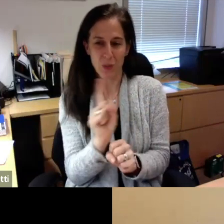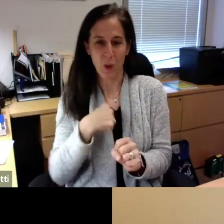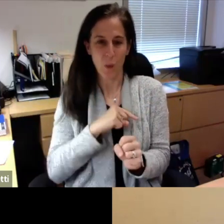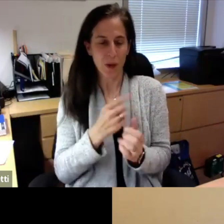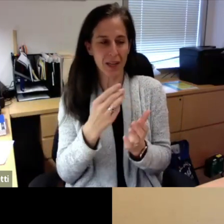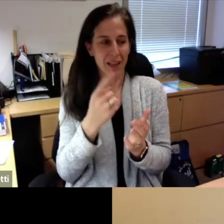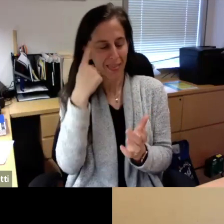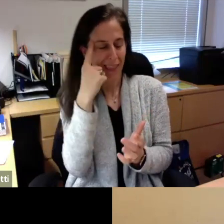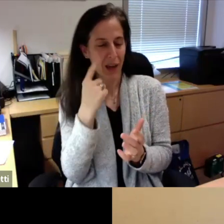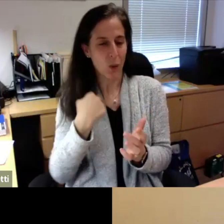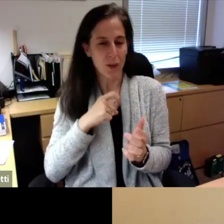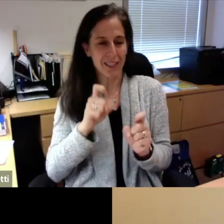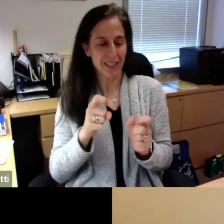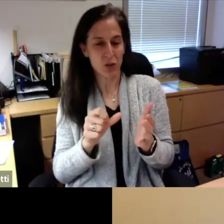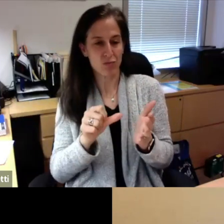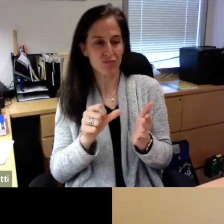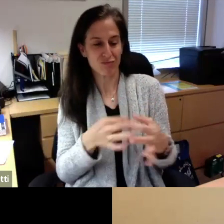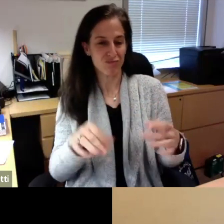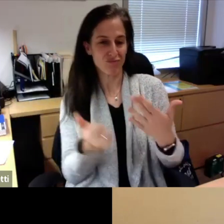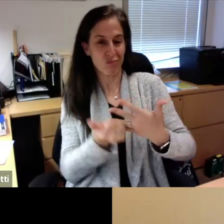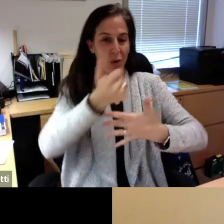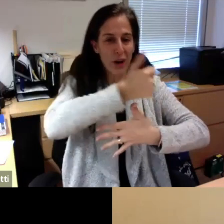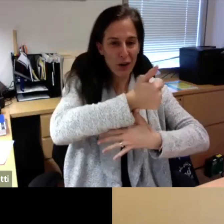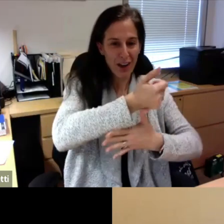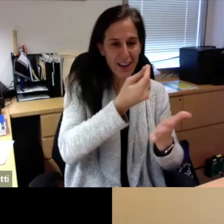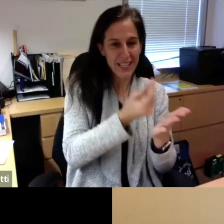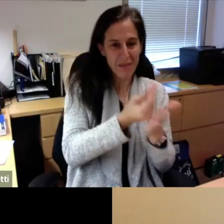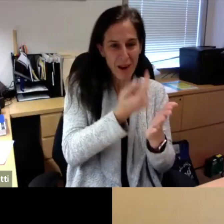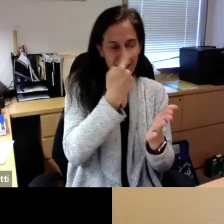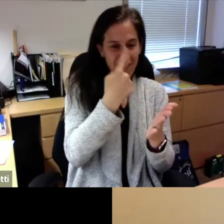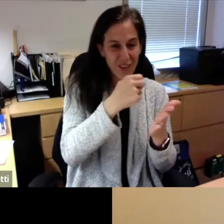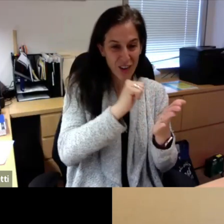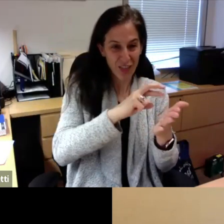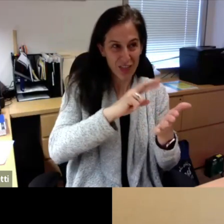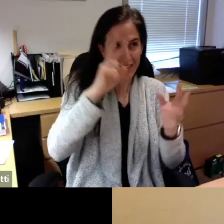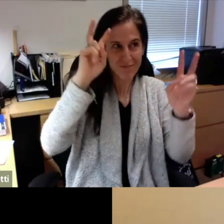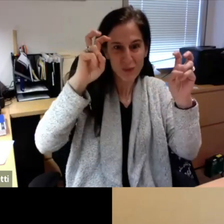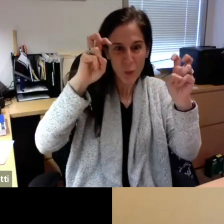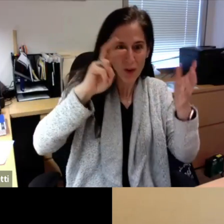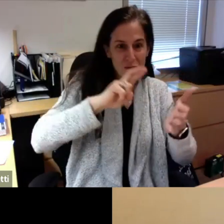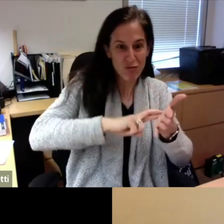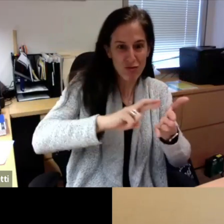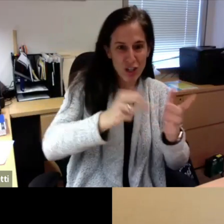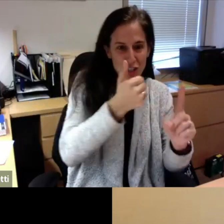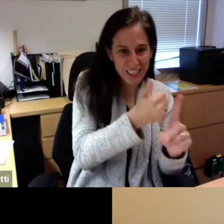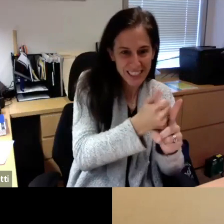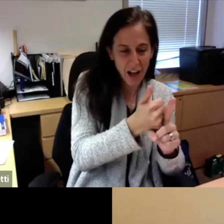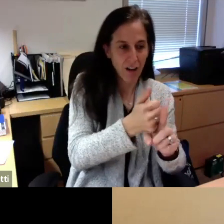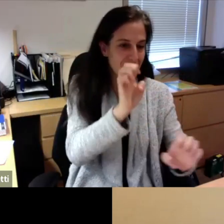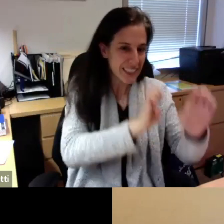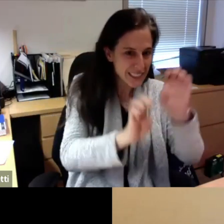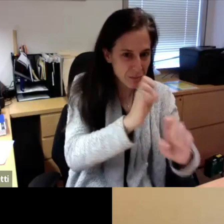back into our old habits where we're prioritizing money. You know, we want money